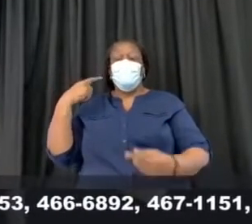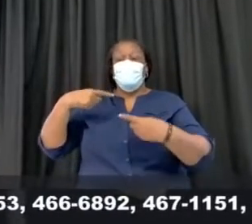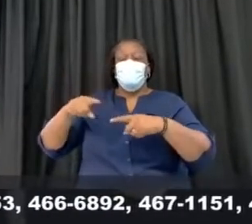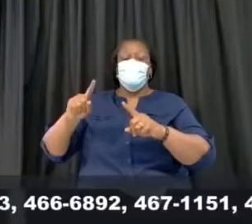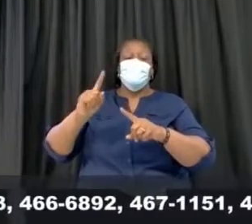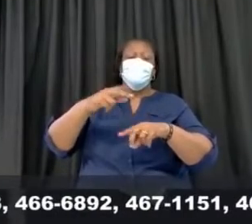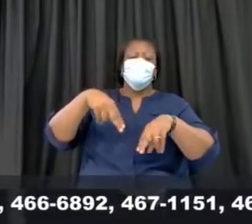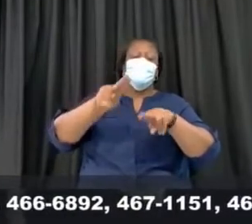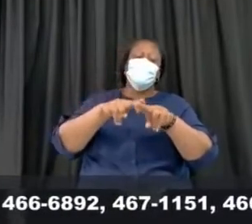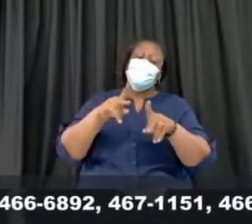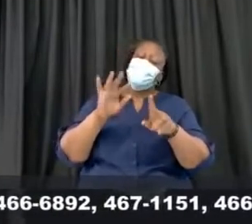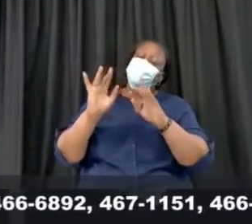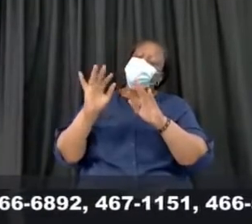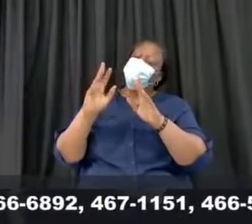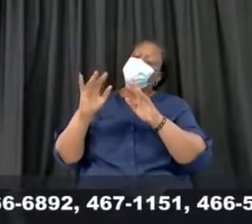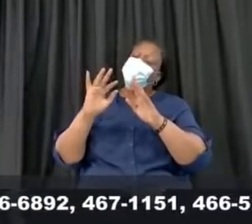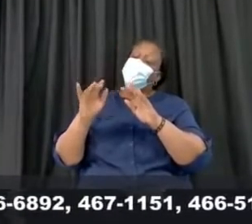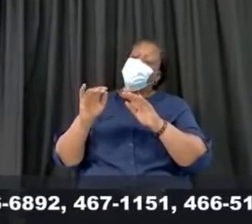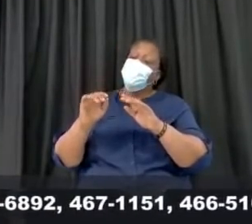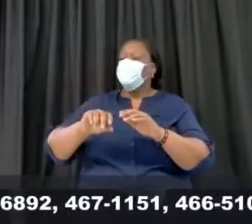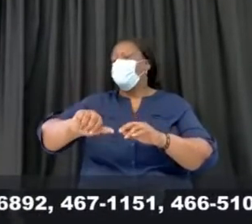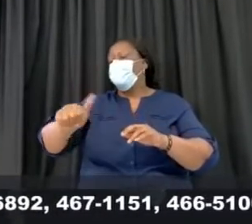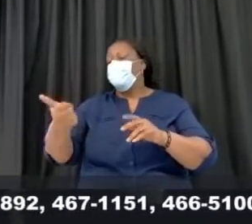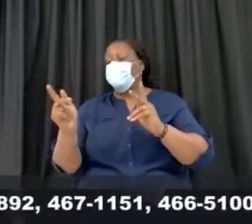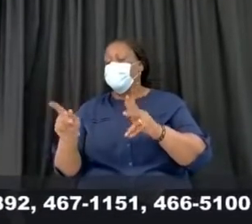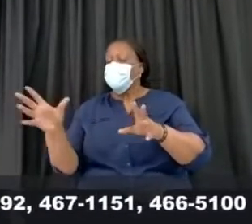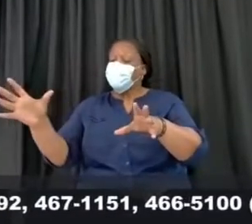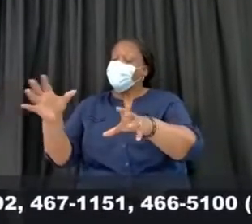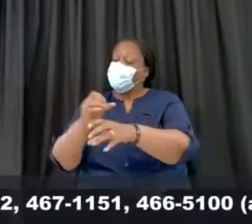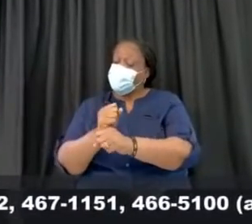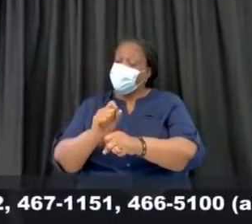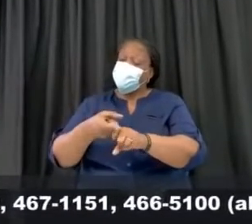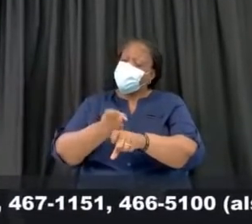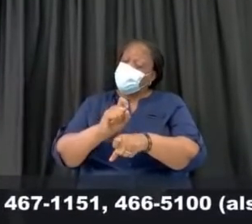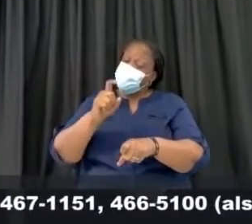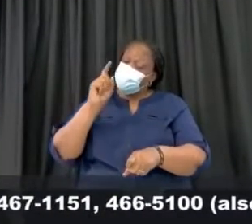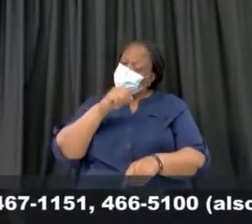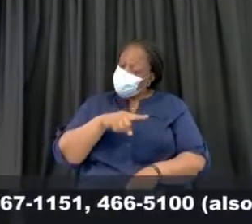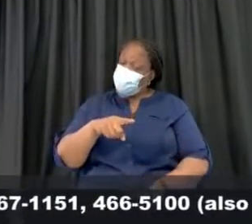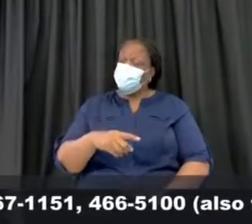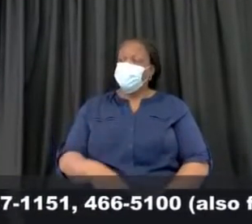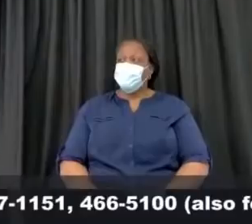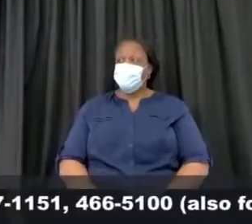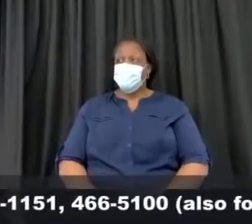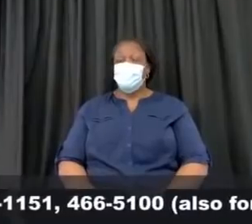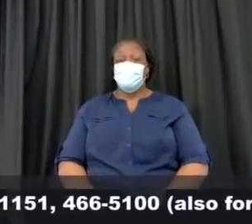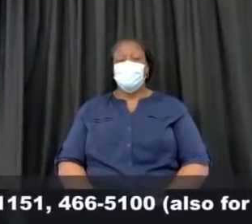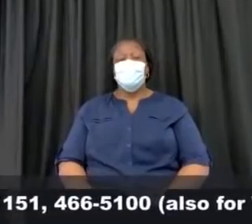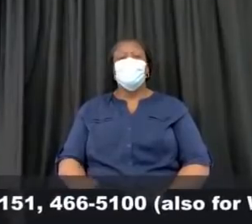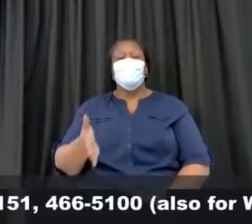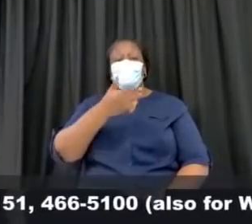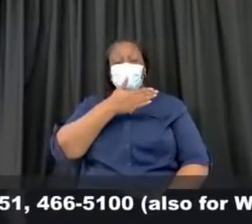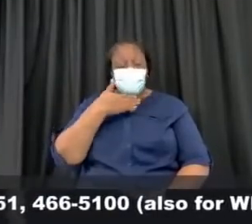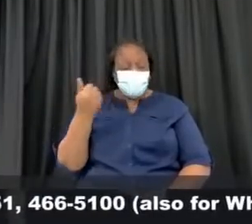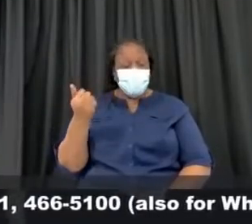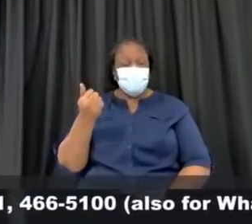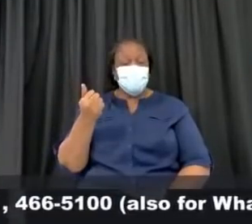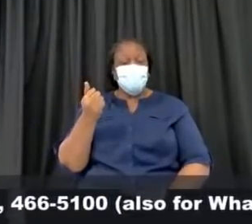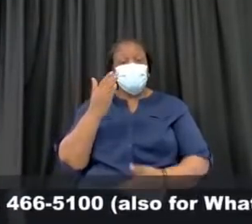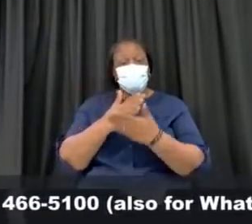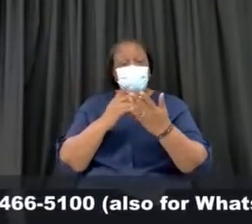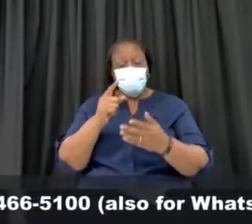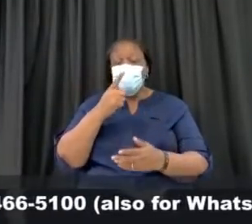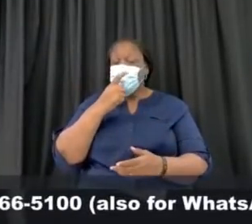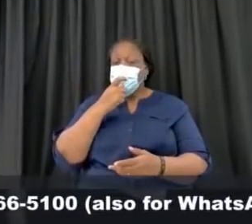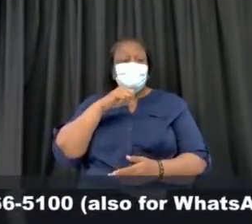infect someone. The viral load, however, is significantly lower than someone who is unvaccinated. And the period of time